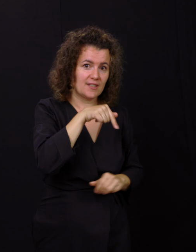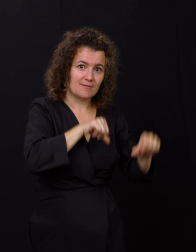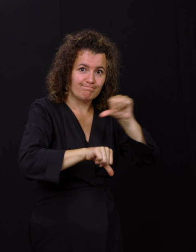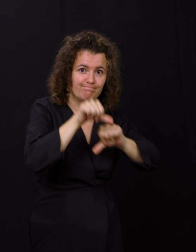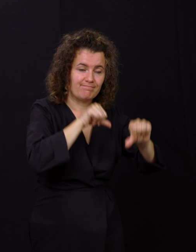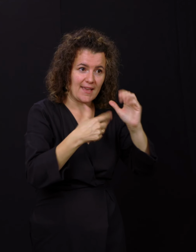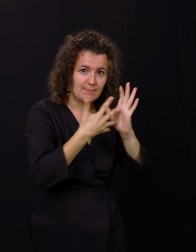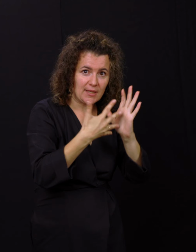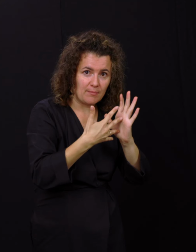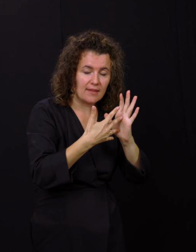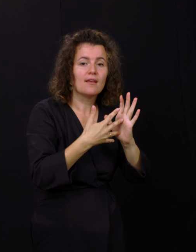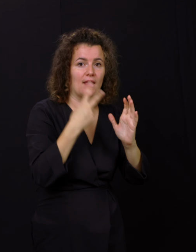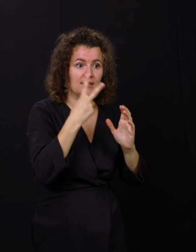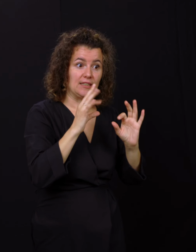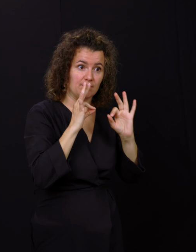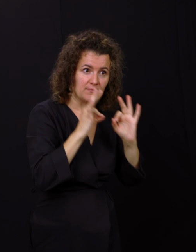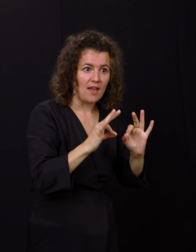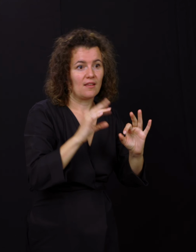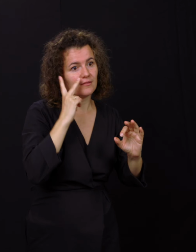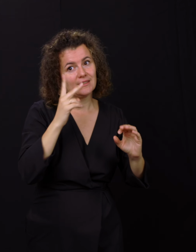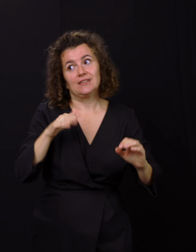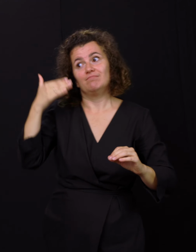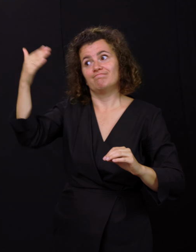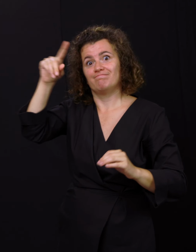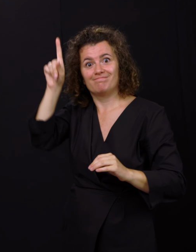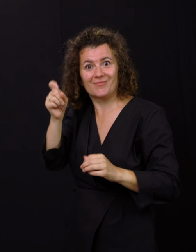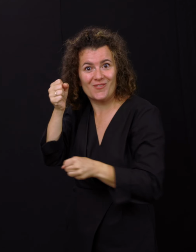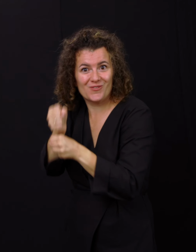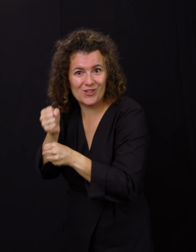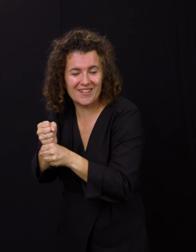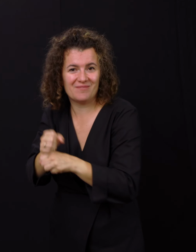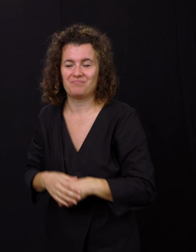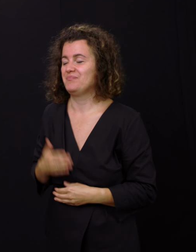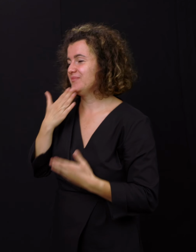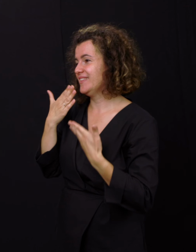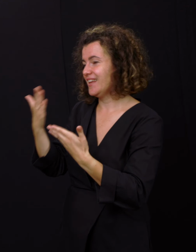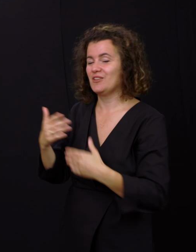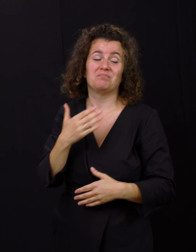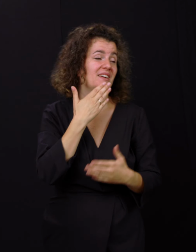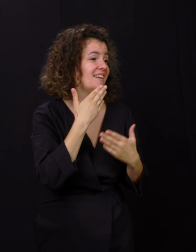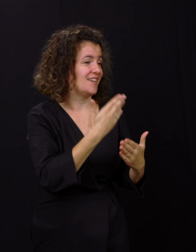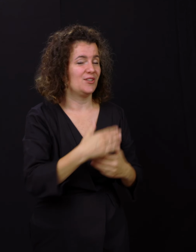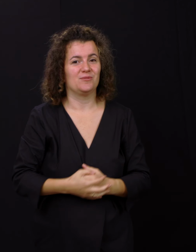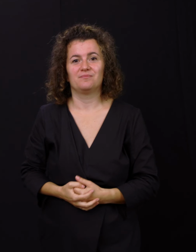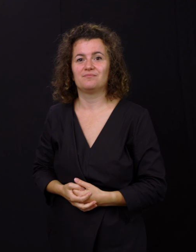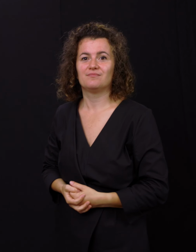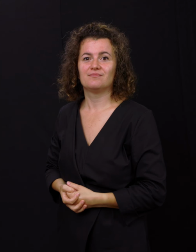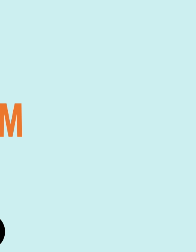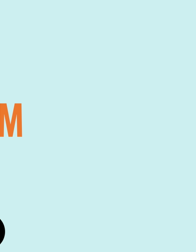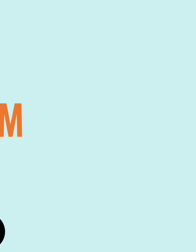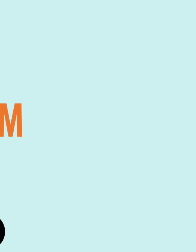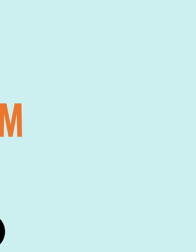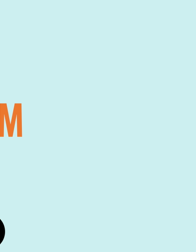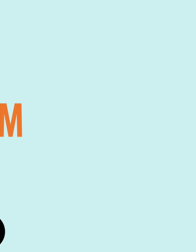vision. We will follow your research closely, Bence. Thank you for your time. Thank you so much, and I'm glad to be here.